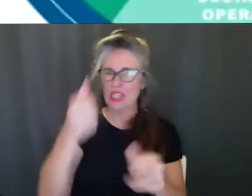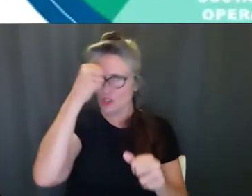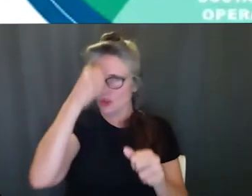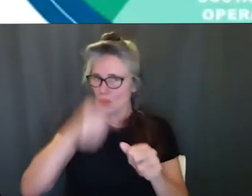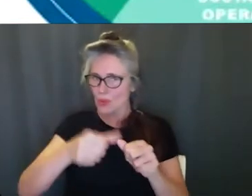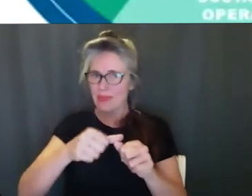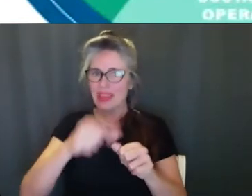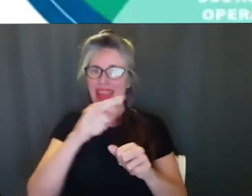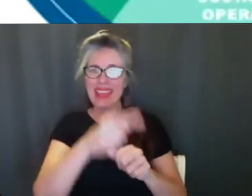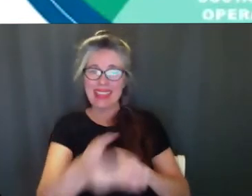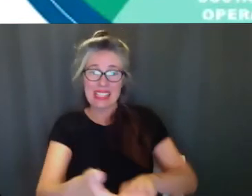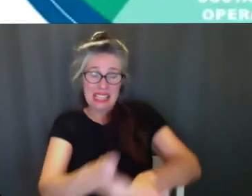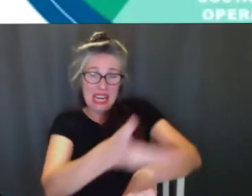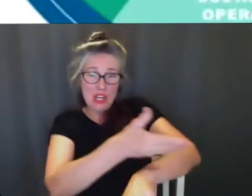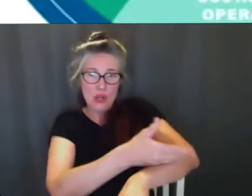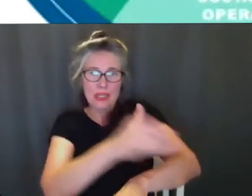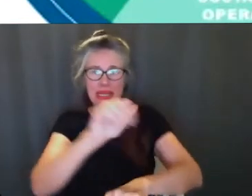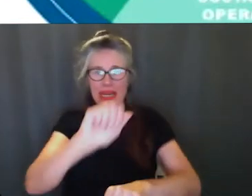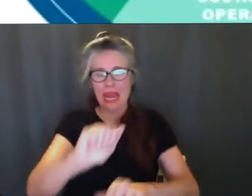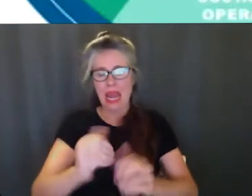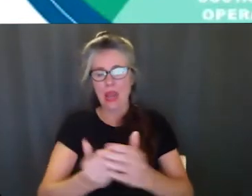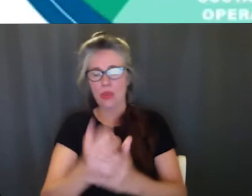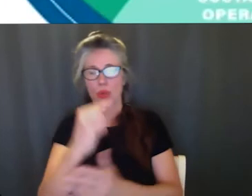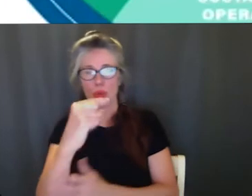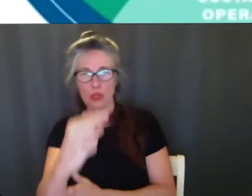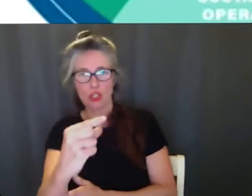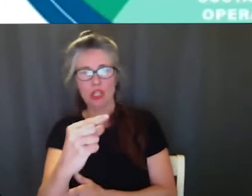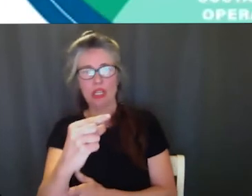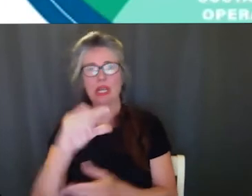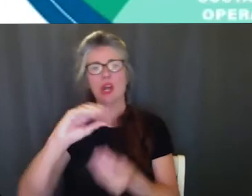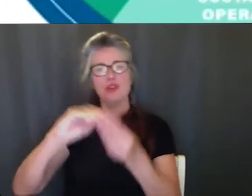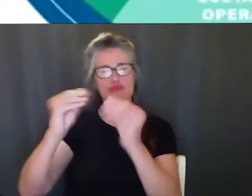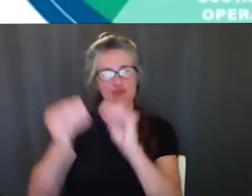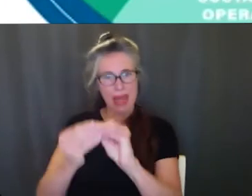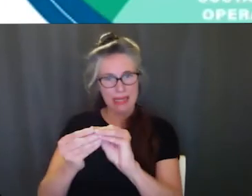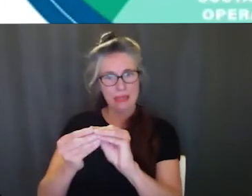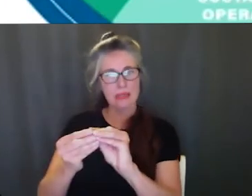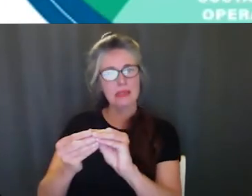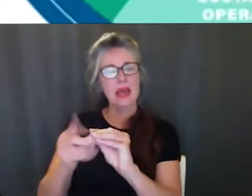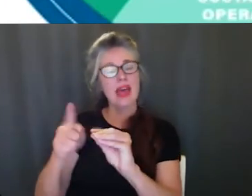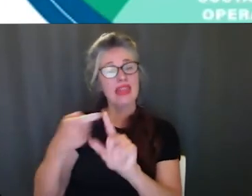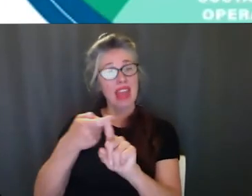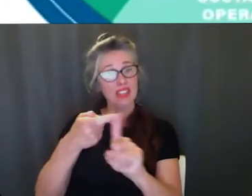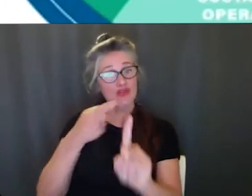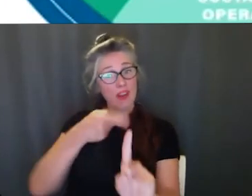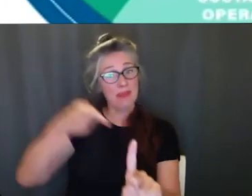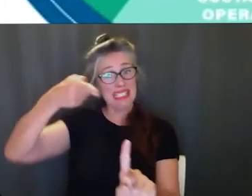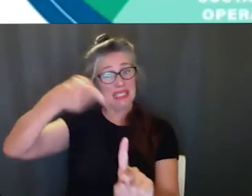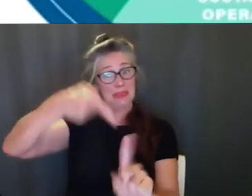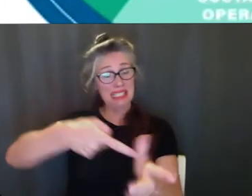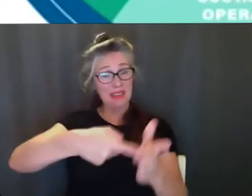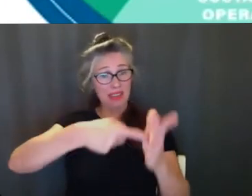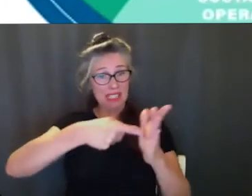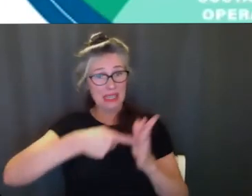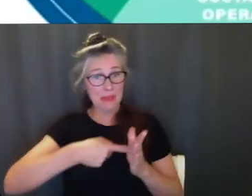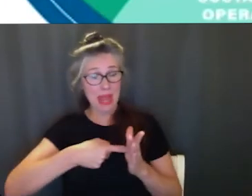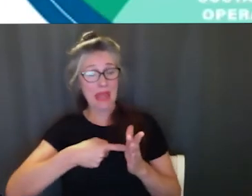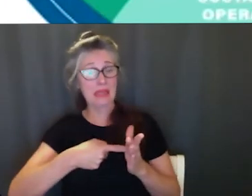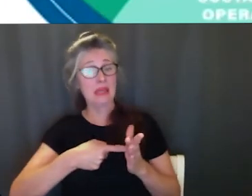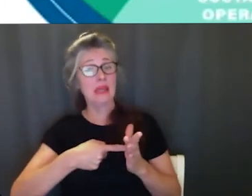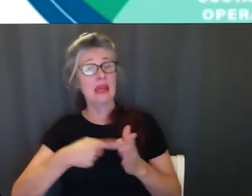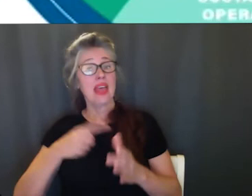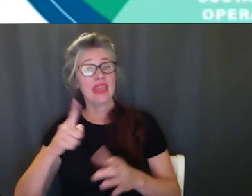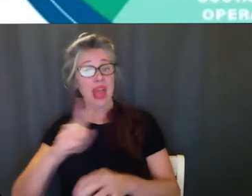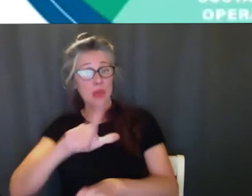increasing A through G rates comes quite notably from a very specific demand made by the Future Leaders of America